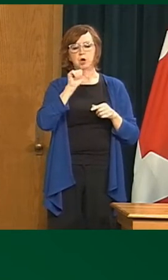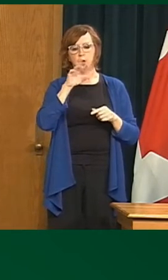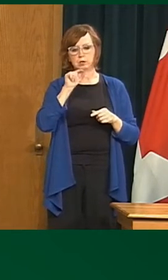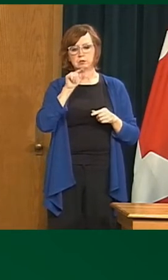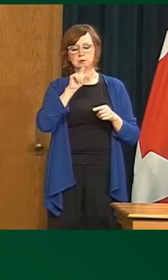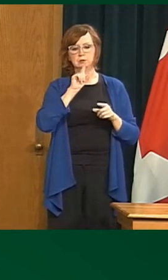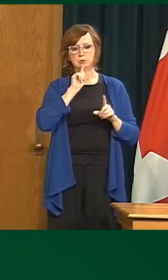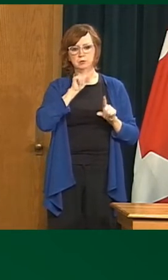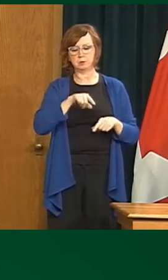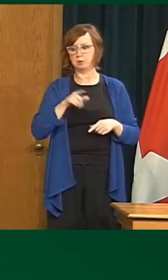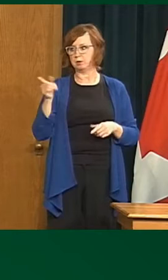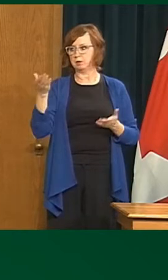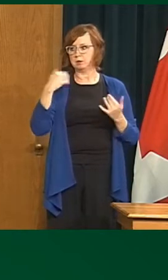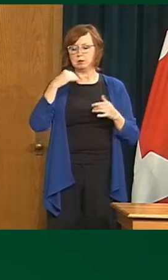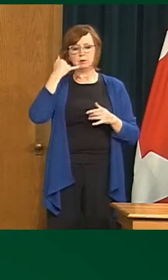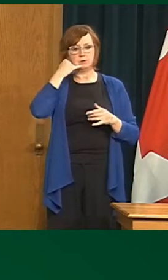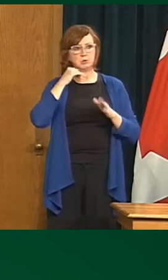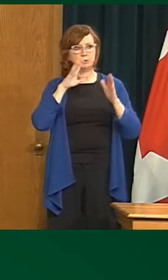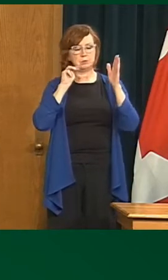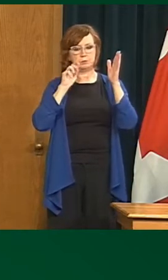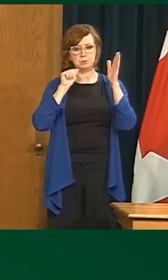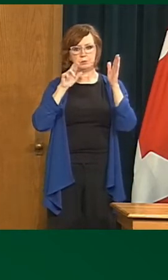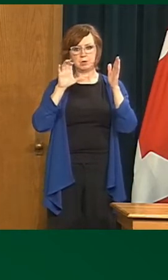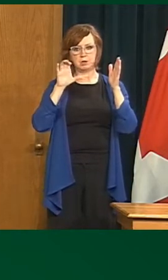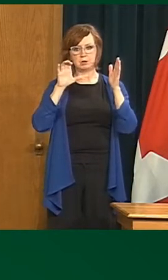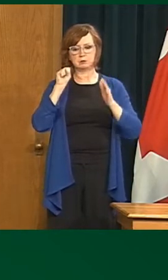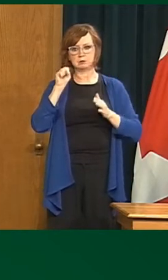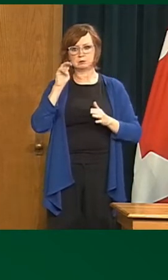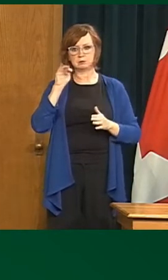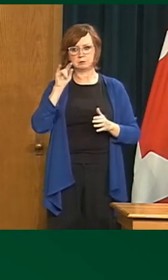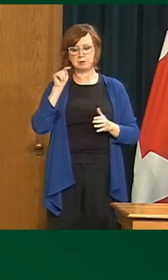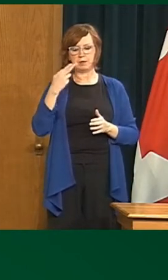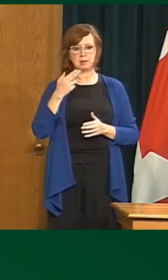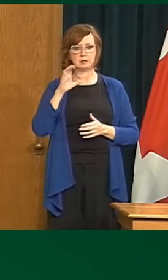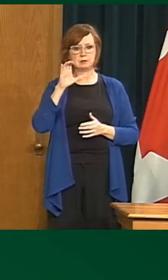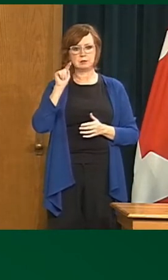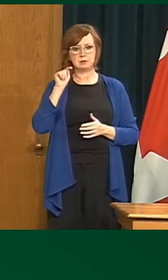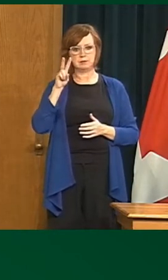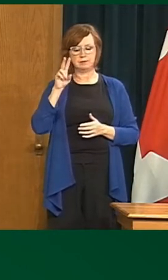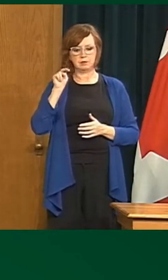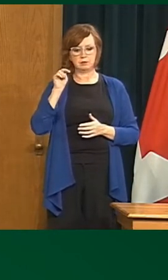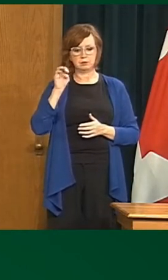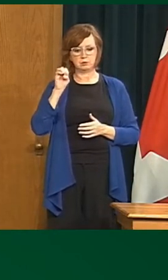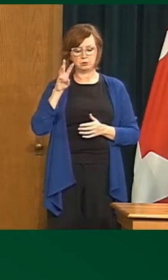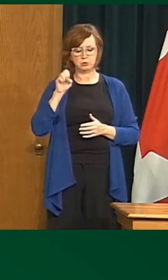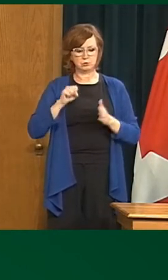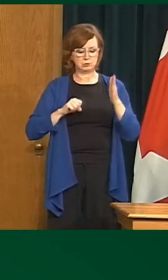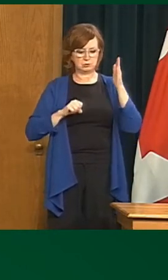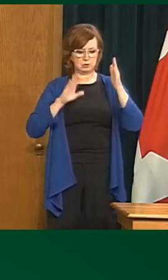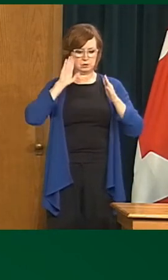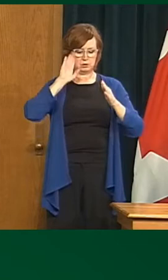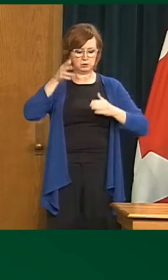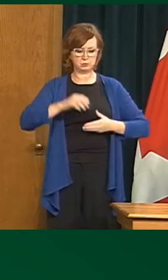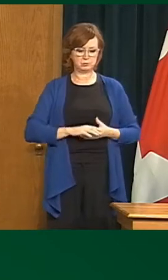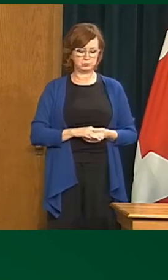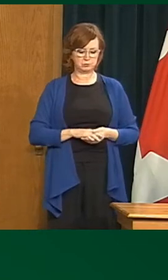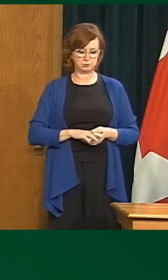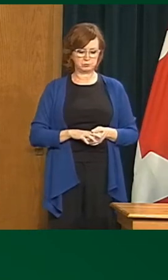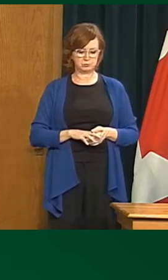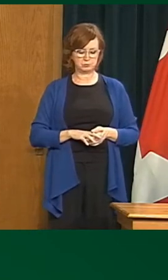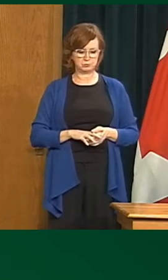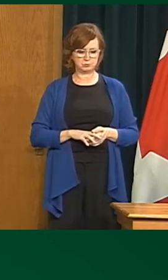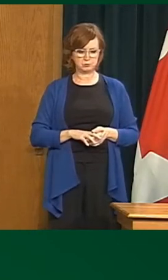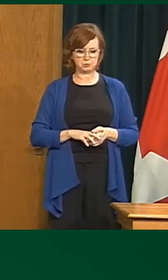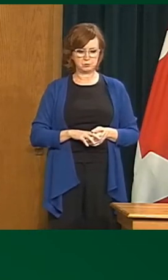line. We have Mark Smith with CTV. Hi, we're hearing from some essential businesses, especially